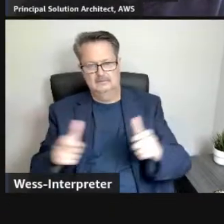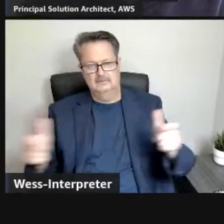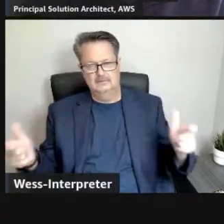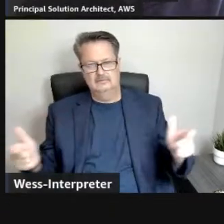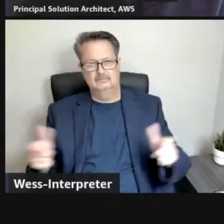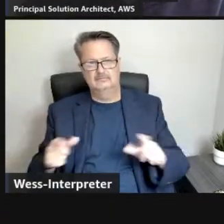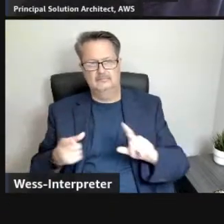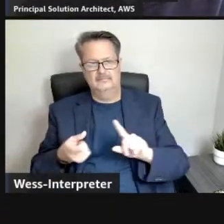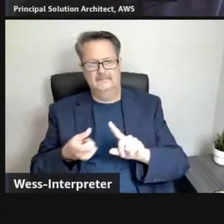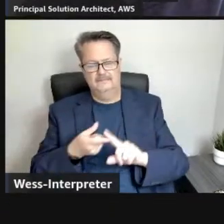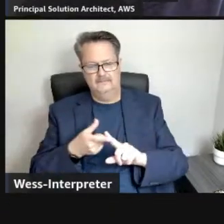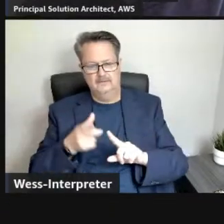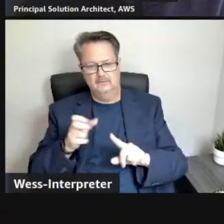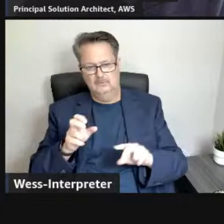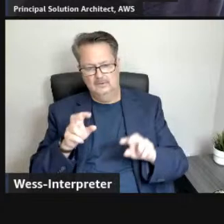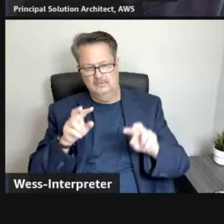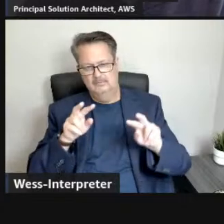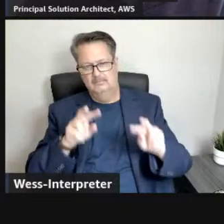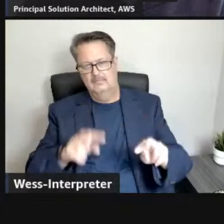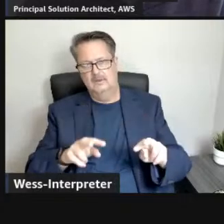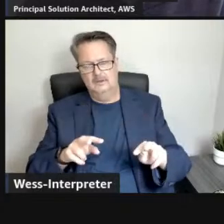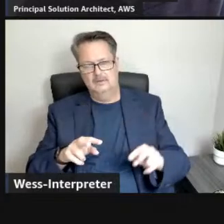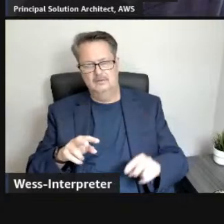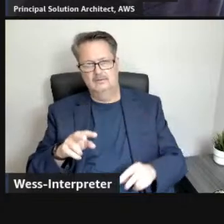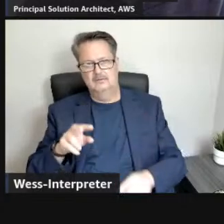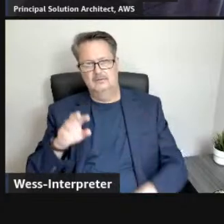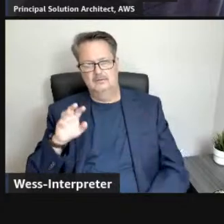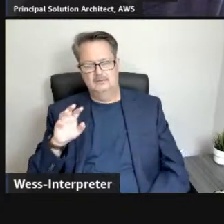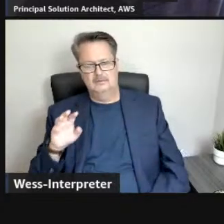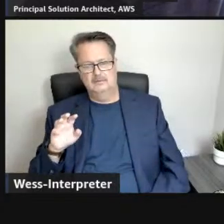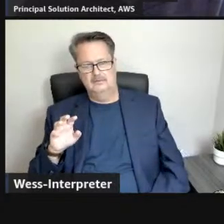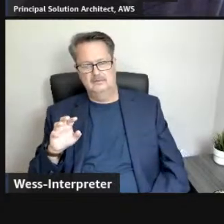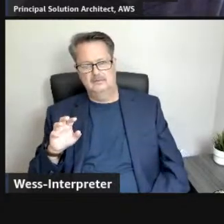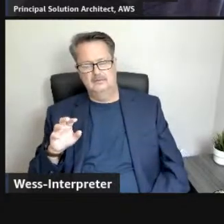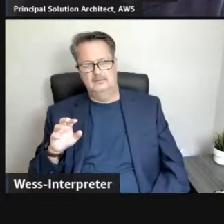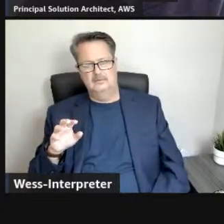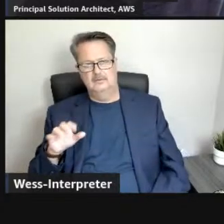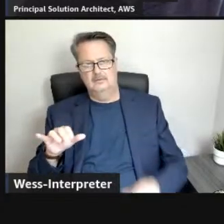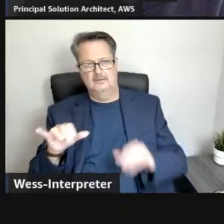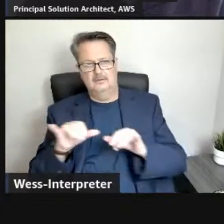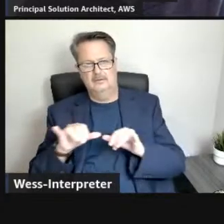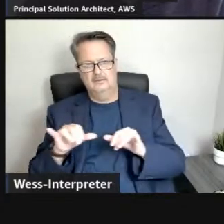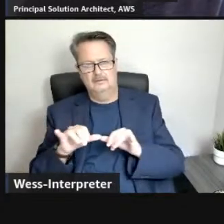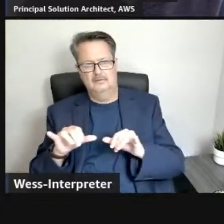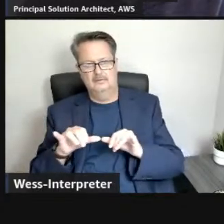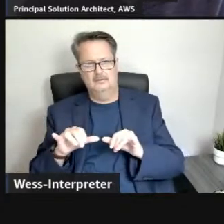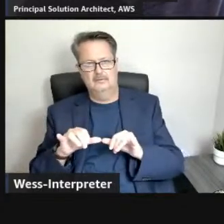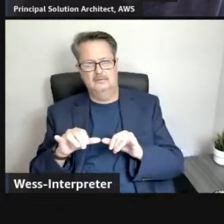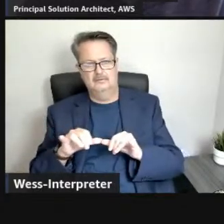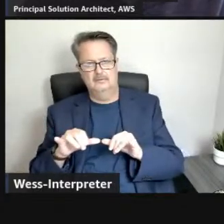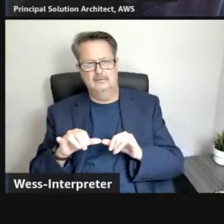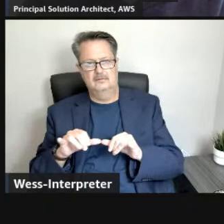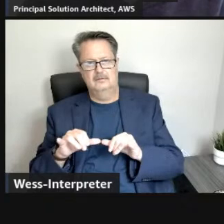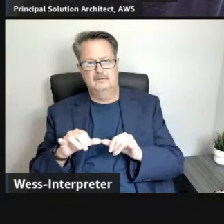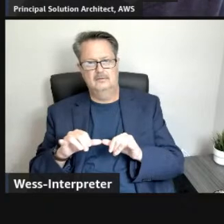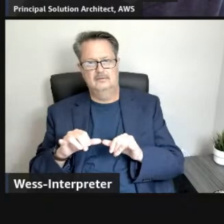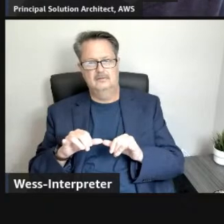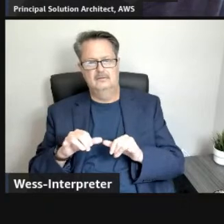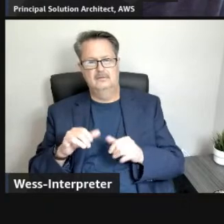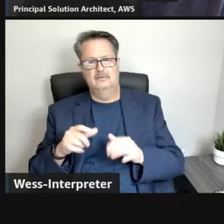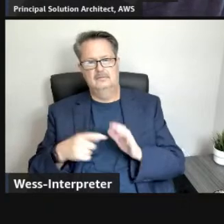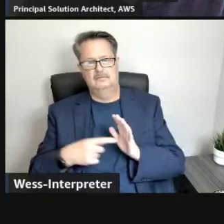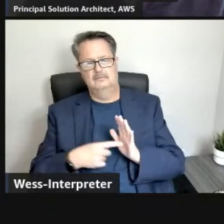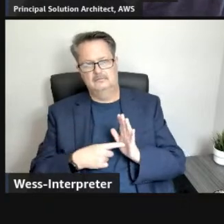you want to monitor your collector by collecting metrics from itself. So the ADOT collector, the OpenTelemetry collector, actually exposes metrics